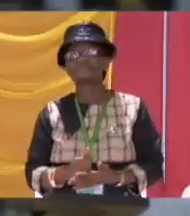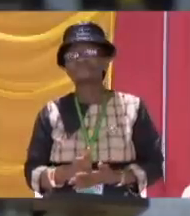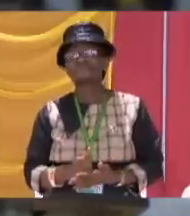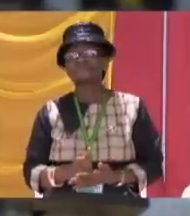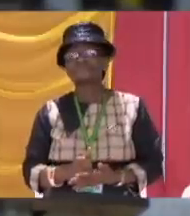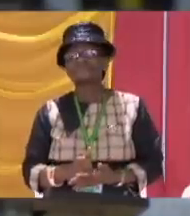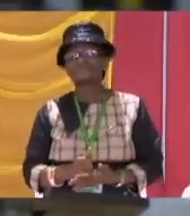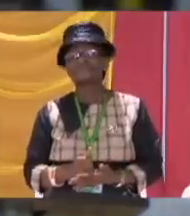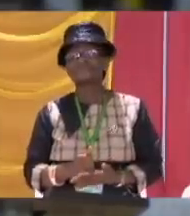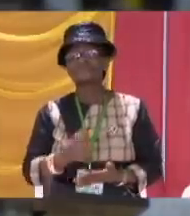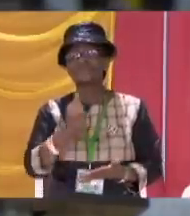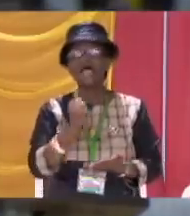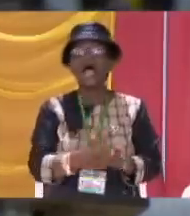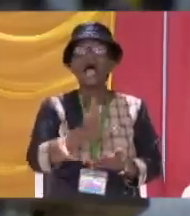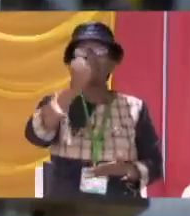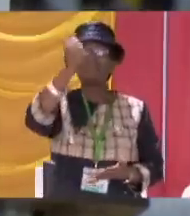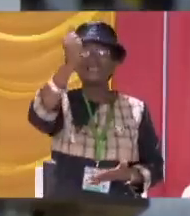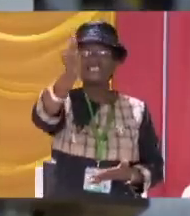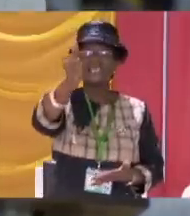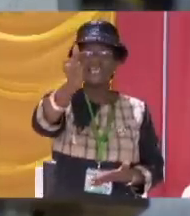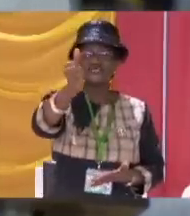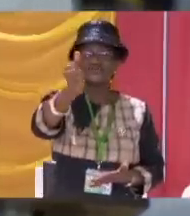Ti le tona tona lo ma dara fun yin.